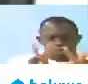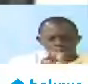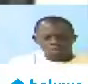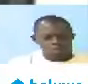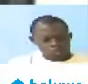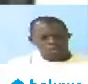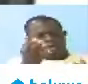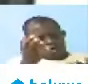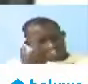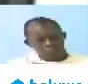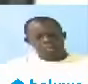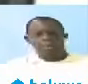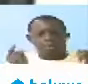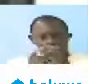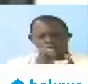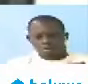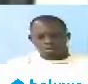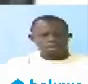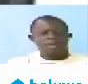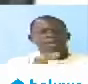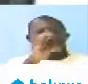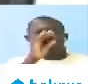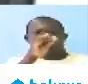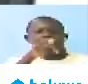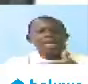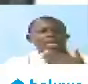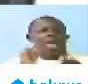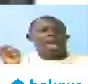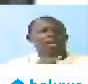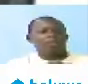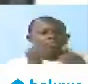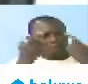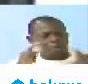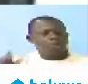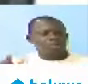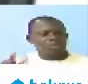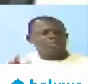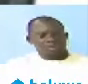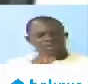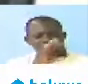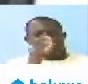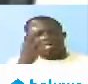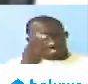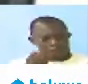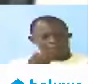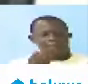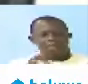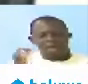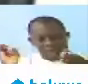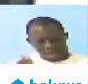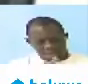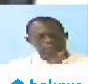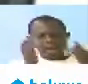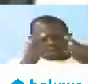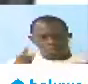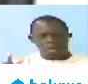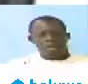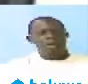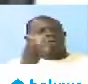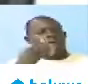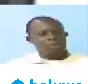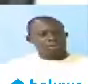said, "Come." So how for Arabic? I go tal. He said that in Arabic, like tala, come. So Buran Nara. So